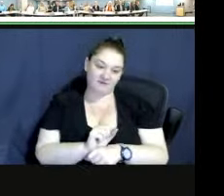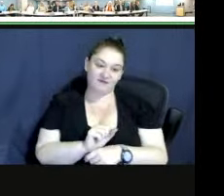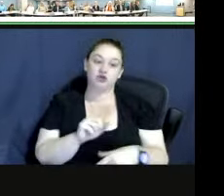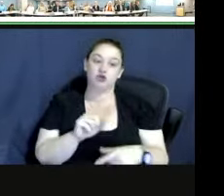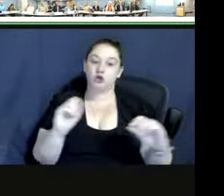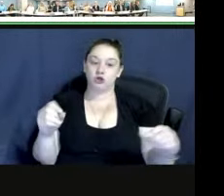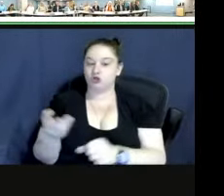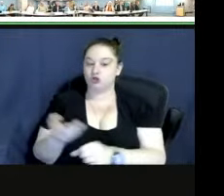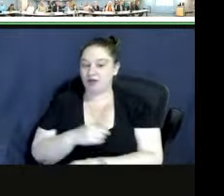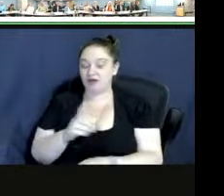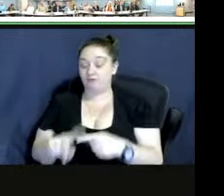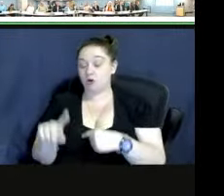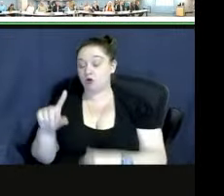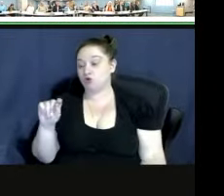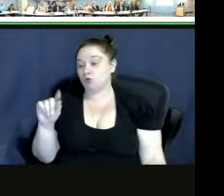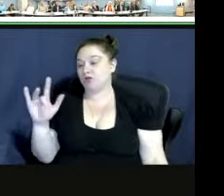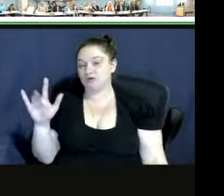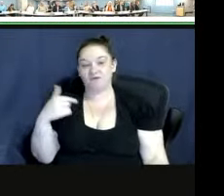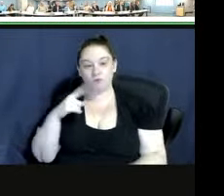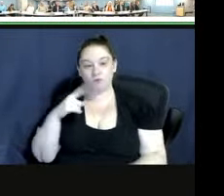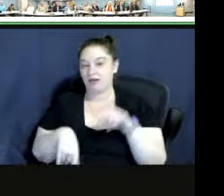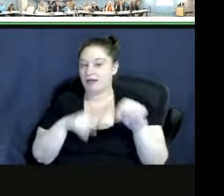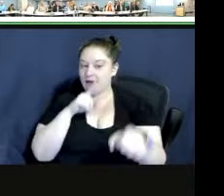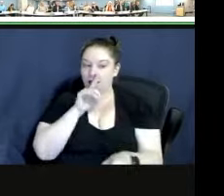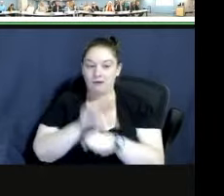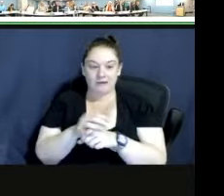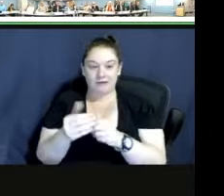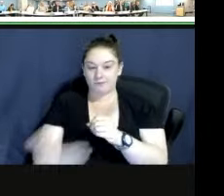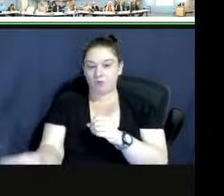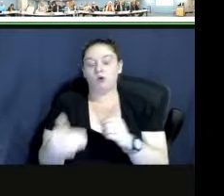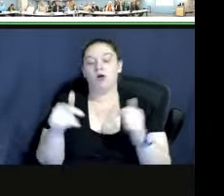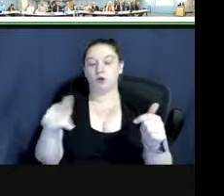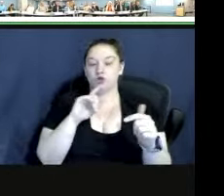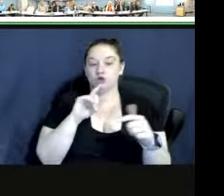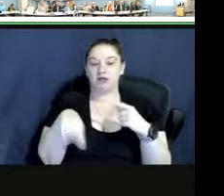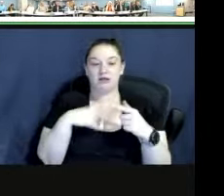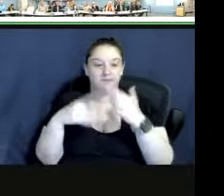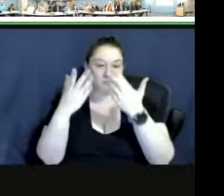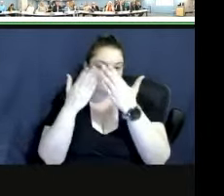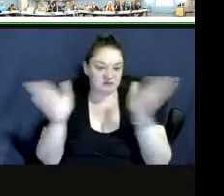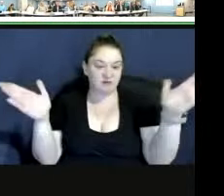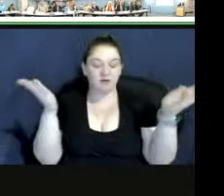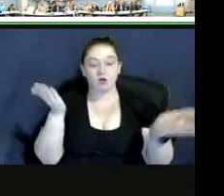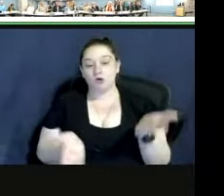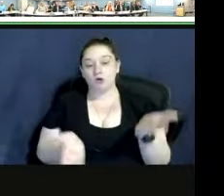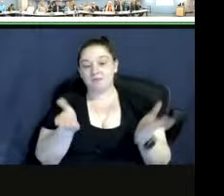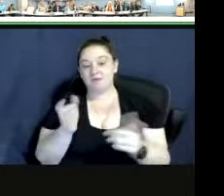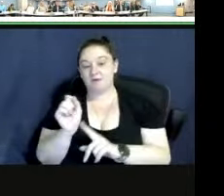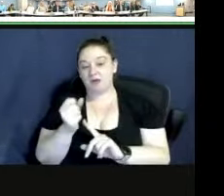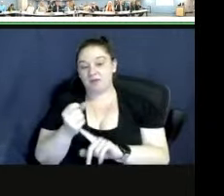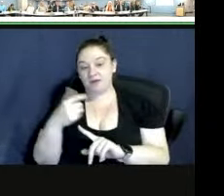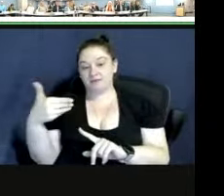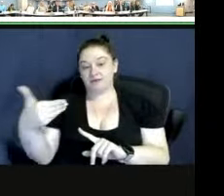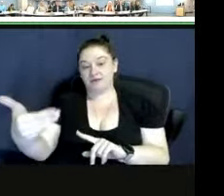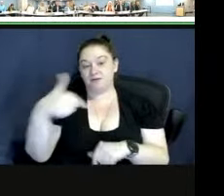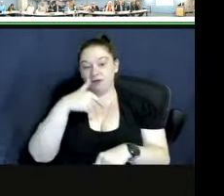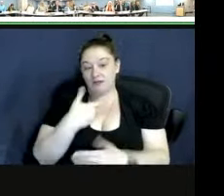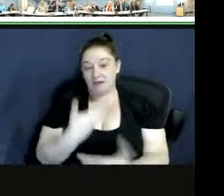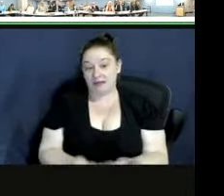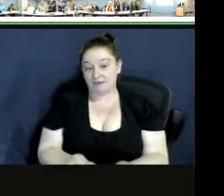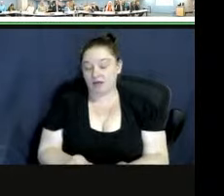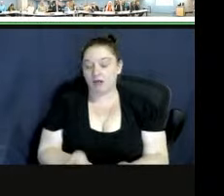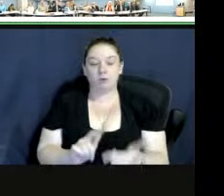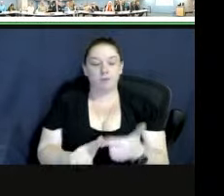For 2025, that's not something we can guarantee. We're talking about this very publicly, so it might be the case by the time we get there.